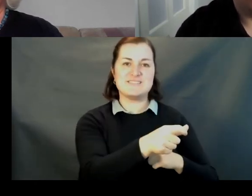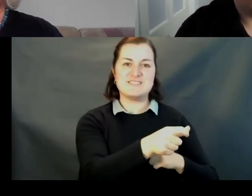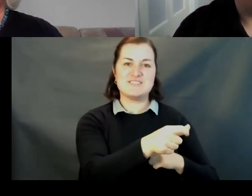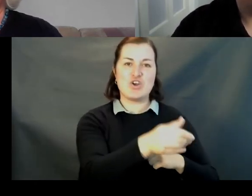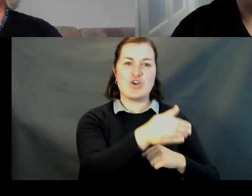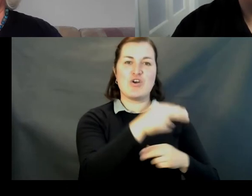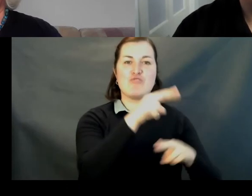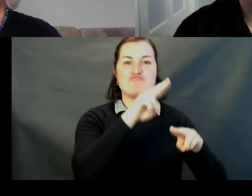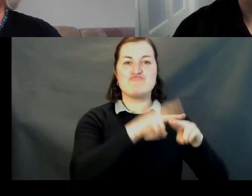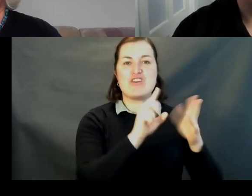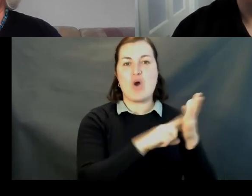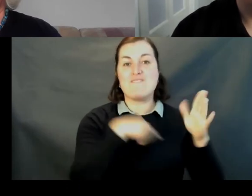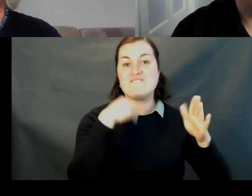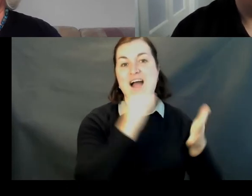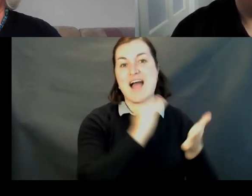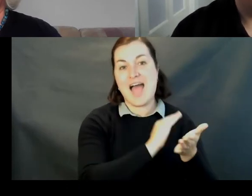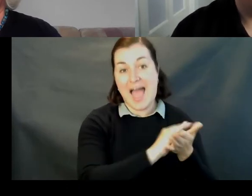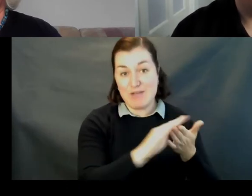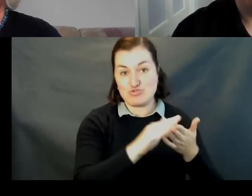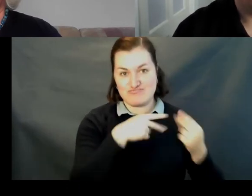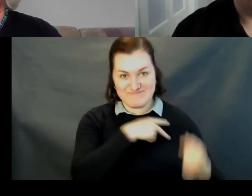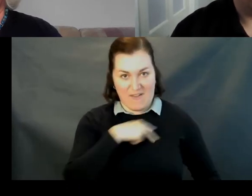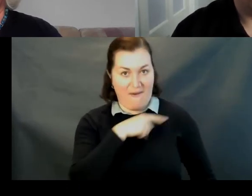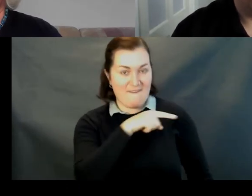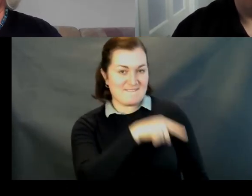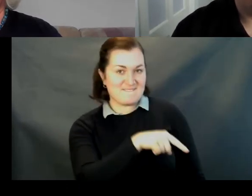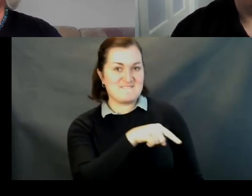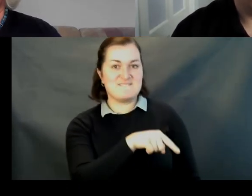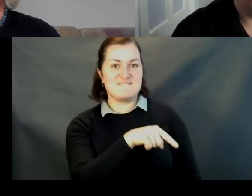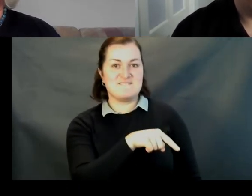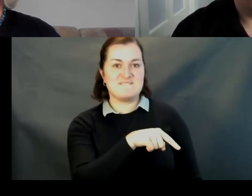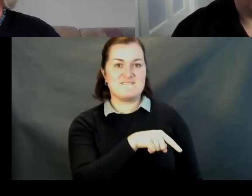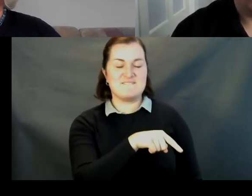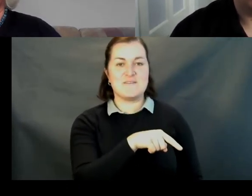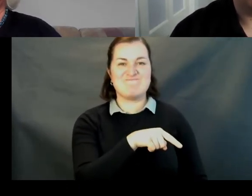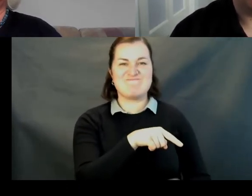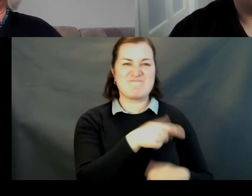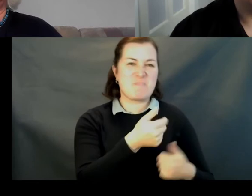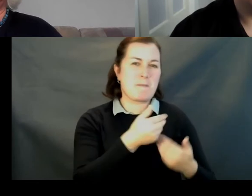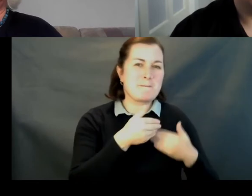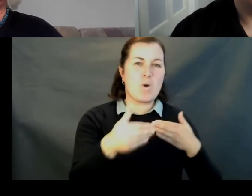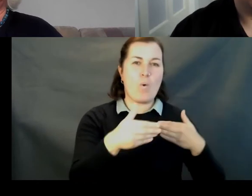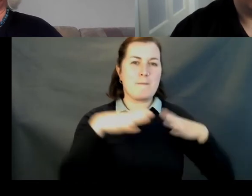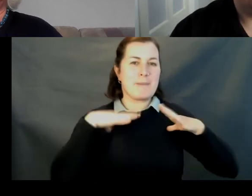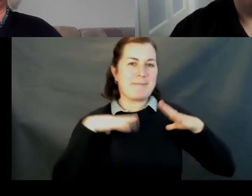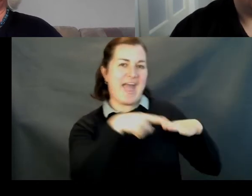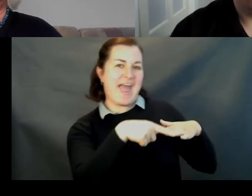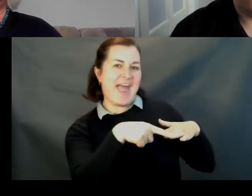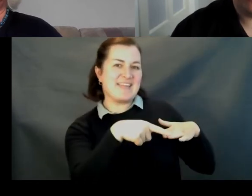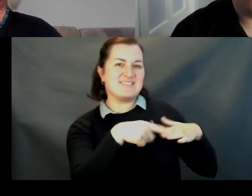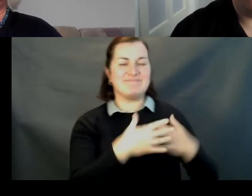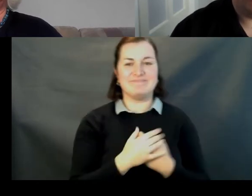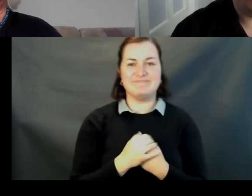same time, I've also noticed that we haven't got a wealth of access performances. And